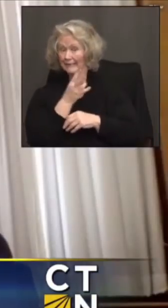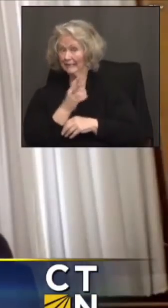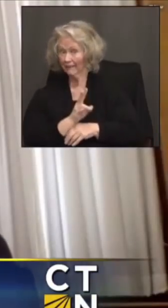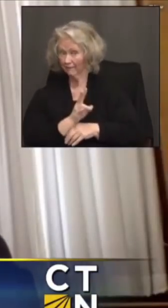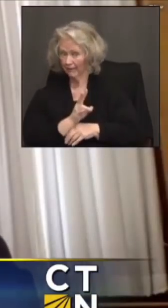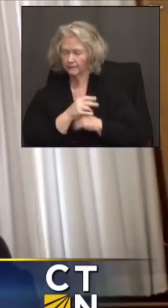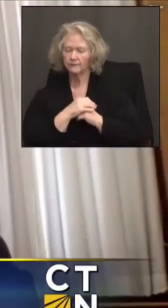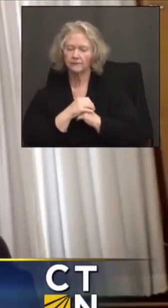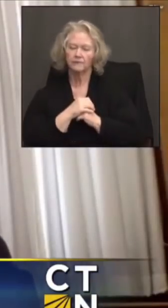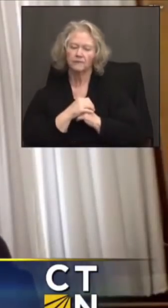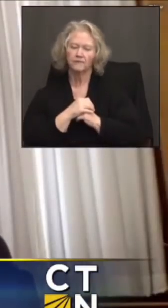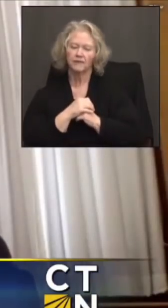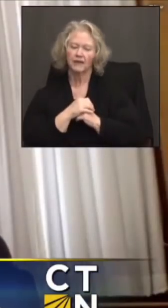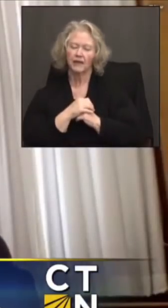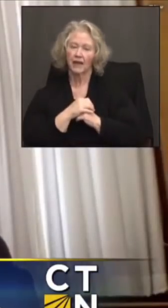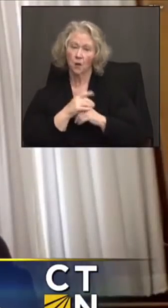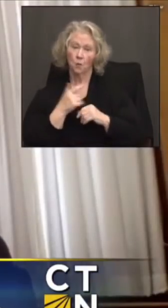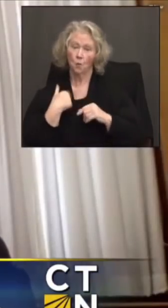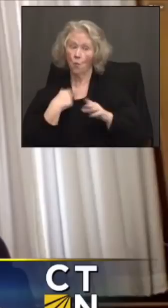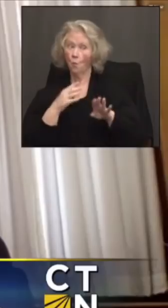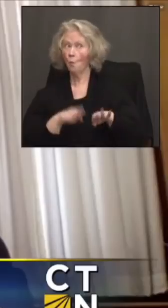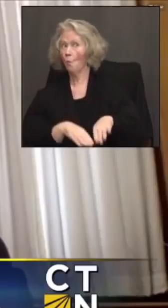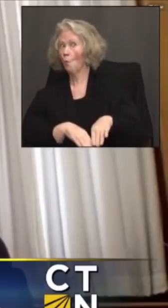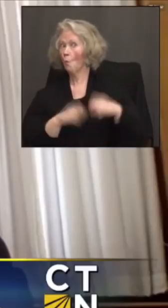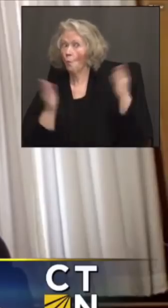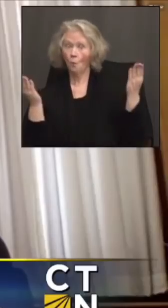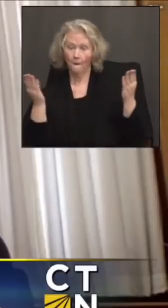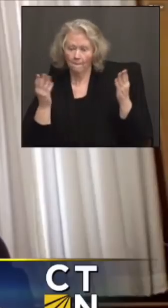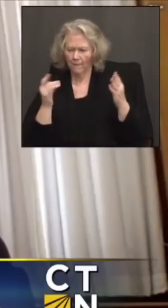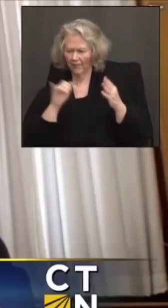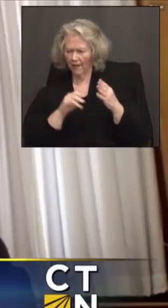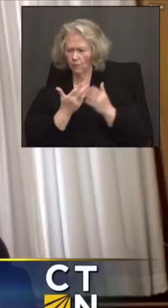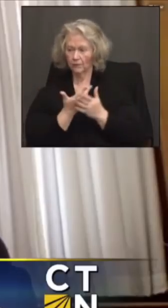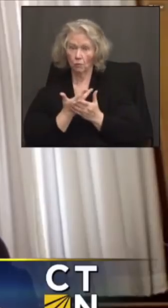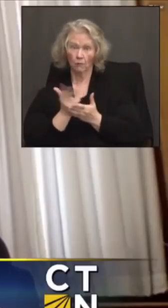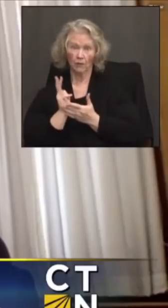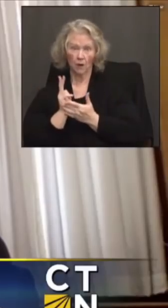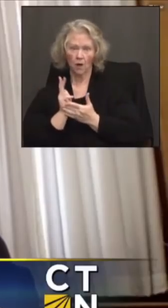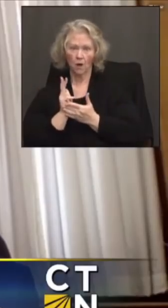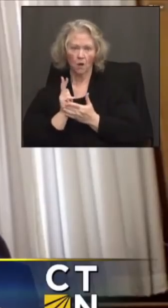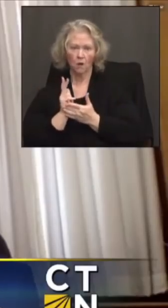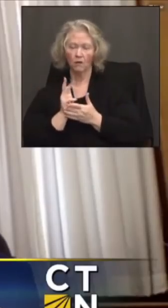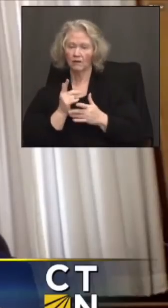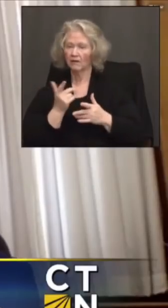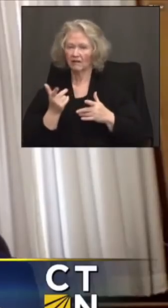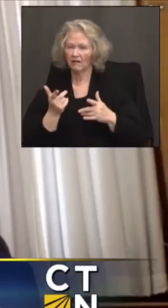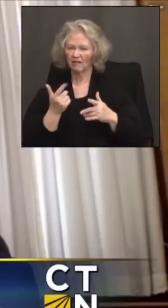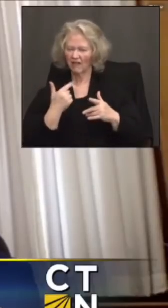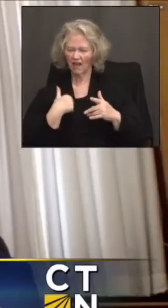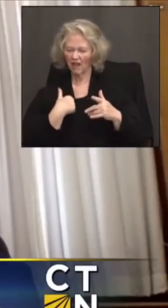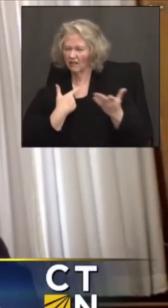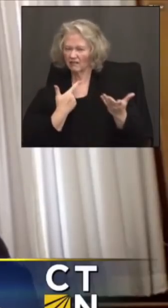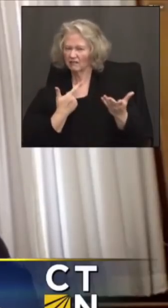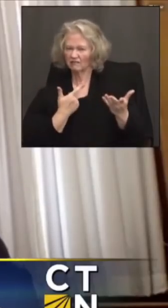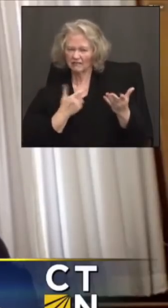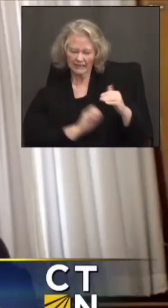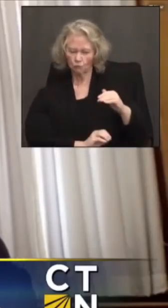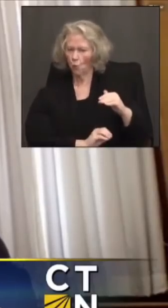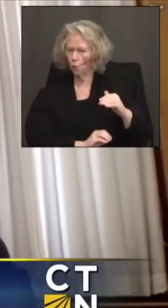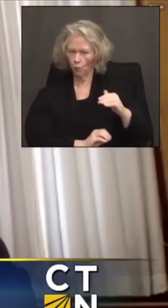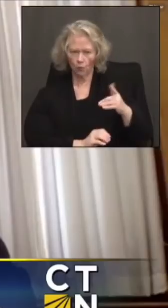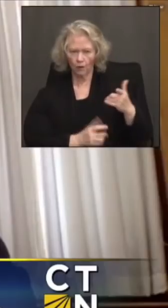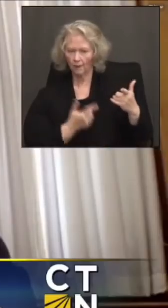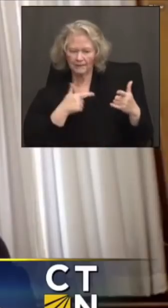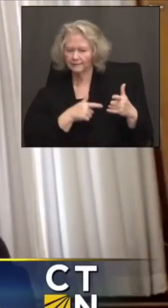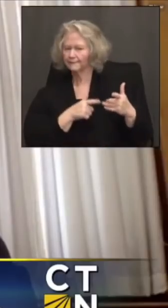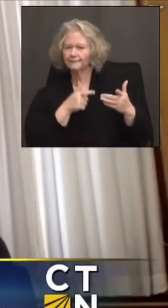17-year-olds. When we opened up to them 3 weeks ago, they started from zero, right? They didn't have any head start from people who work in the